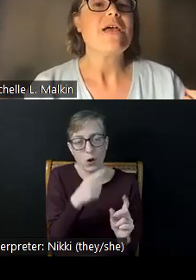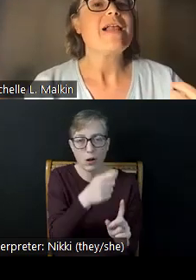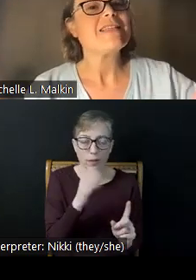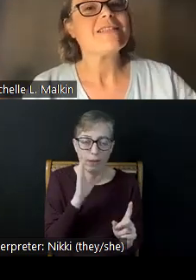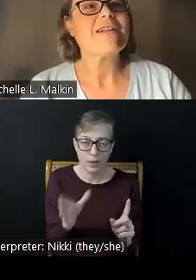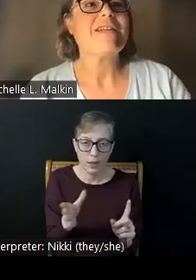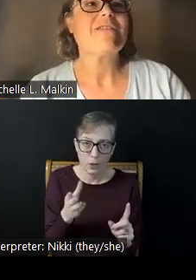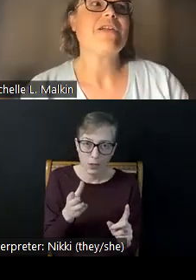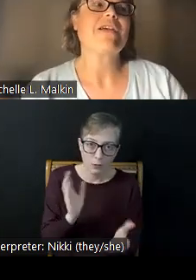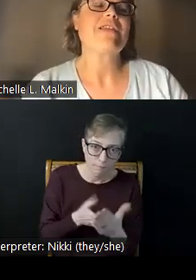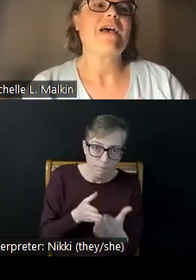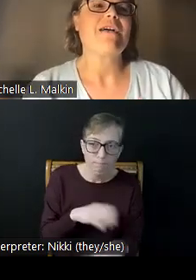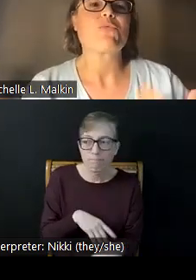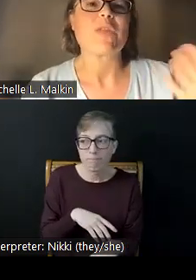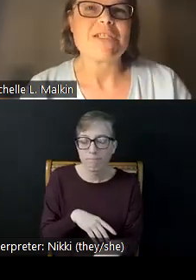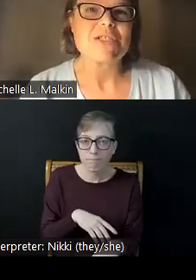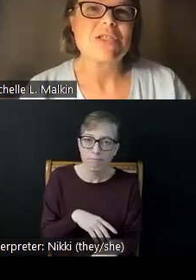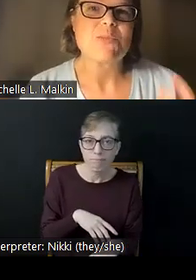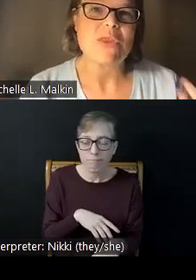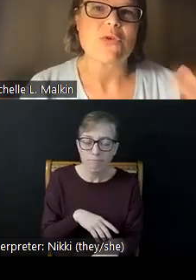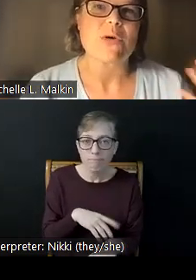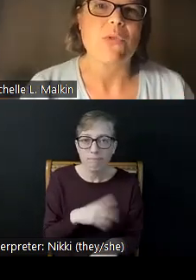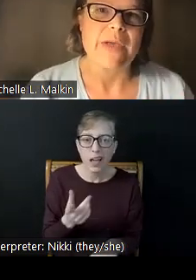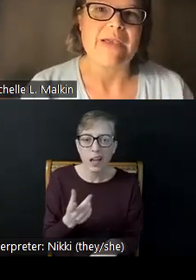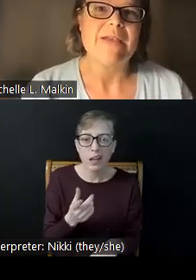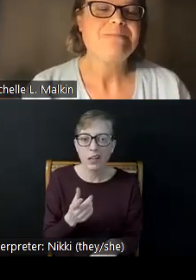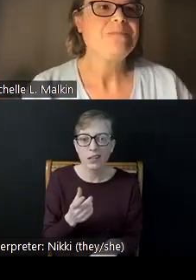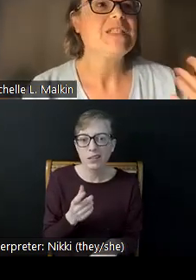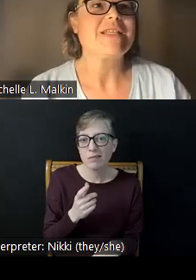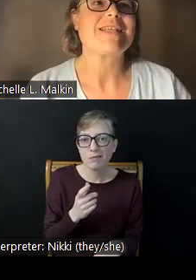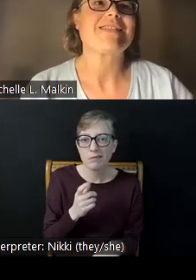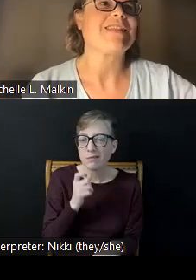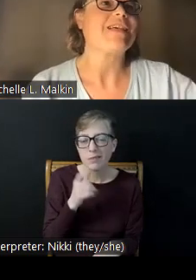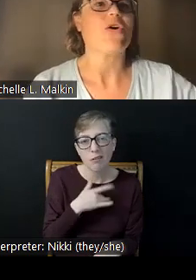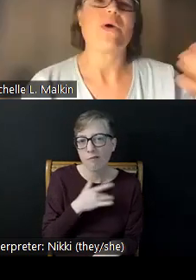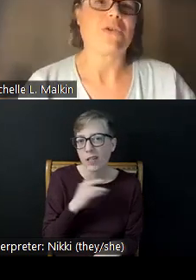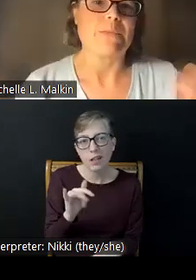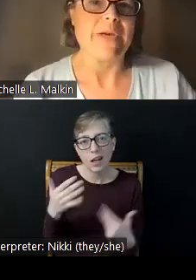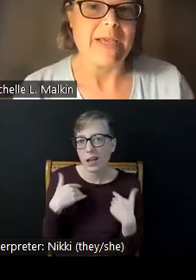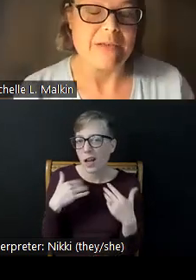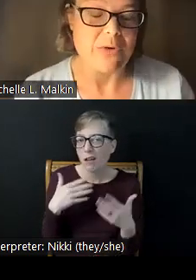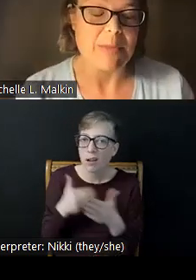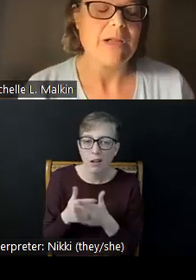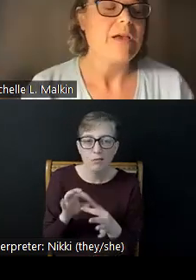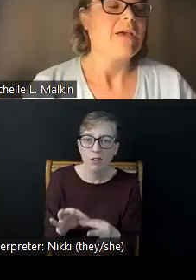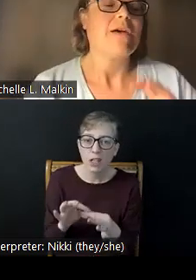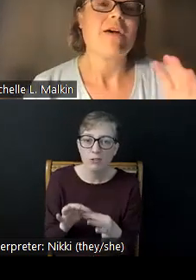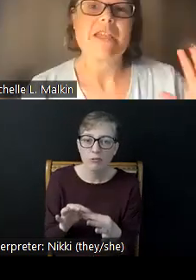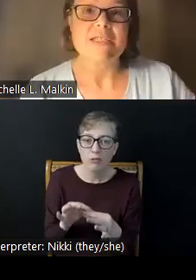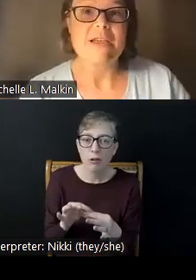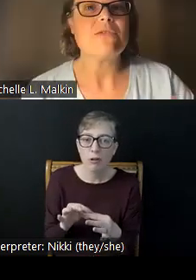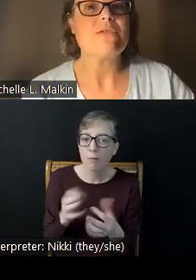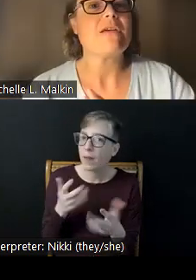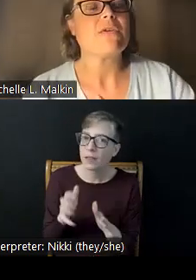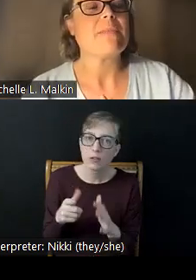also less likely to feel like they have a relationship with their employee, to the sense that they don't want their employee to get in trouble. Now, I